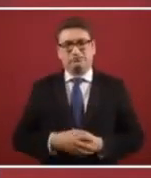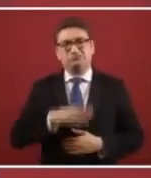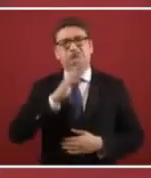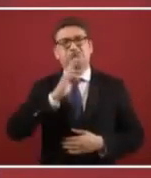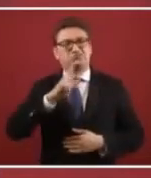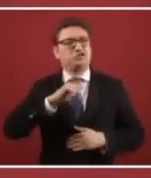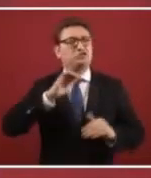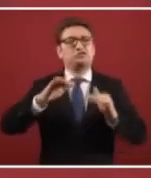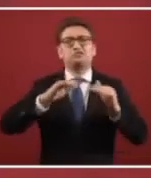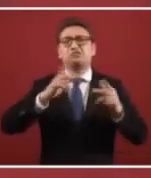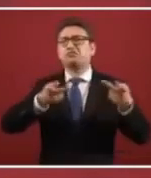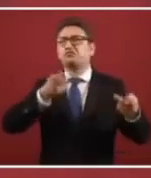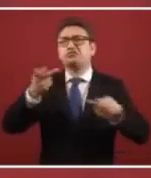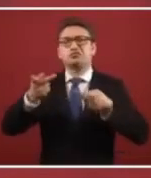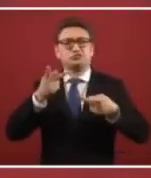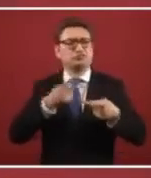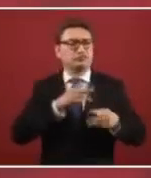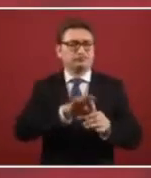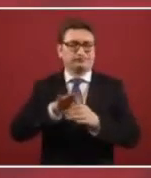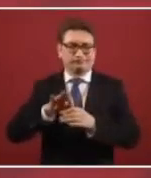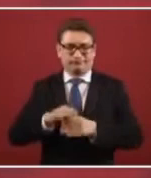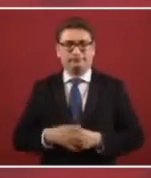the consultation